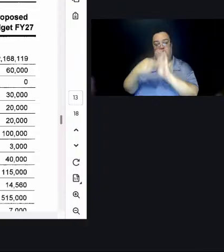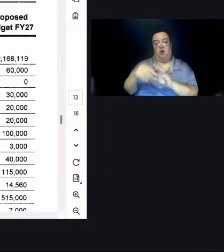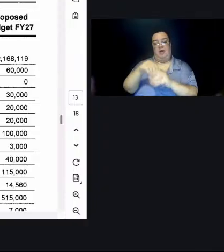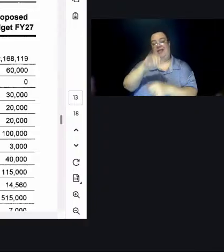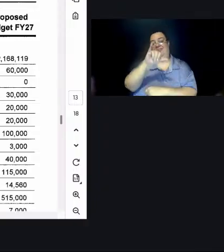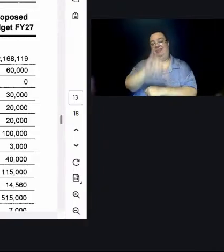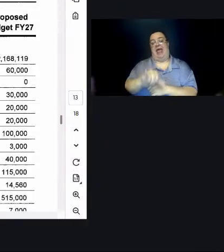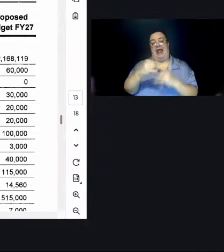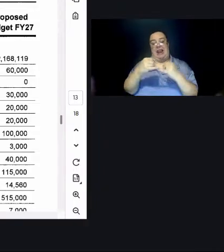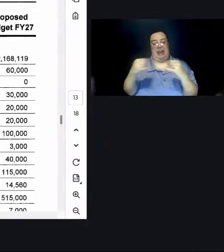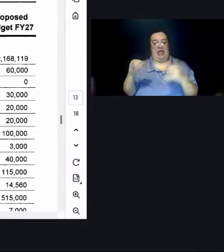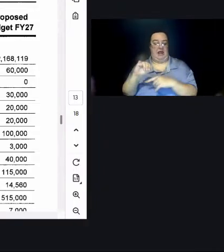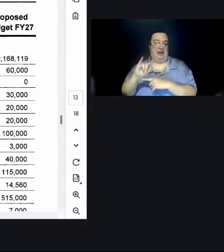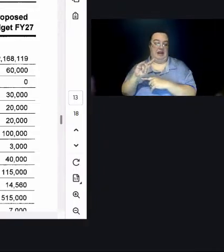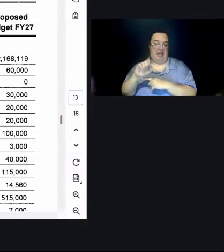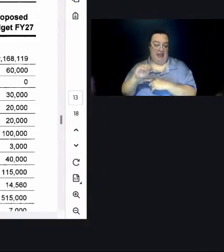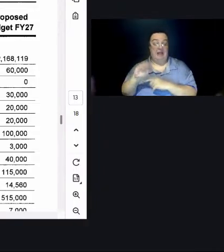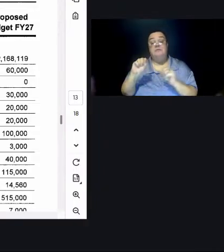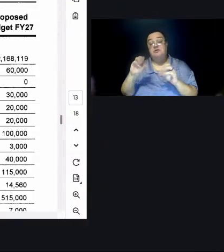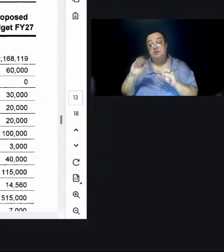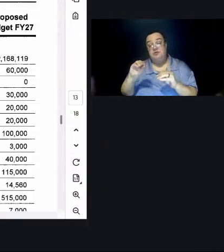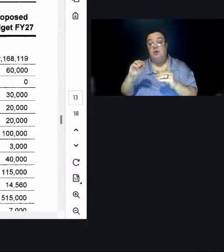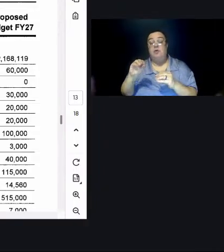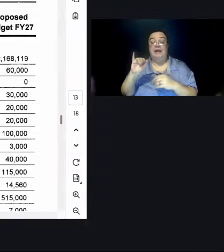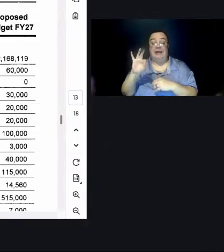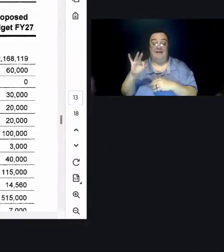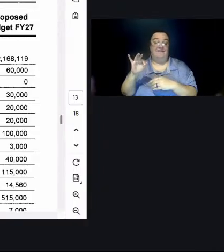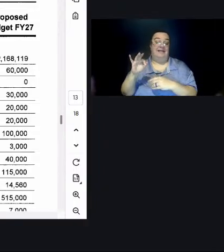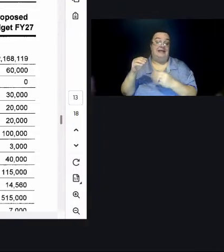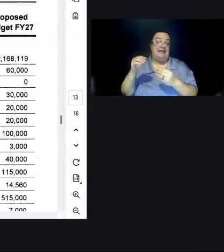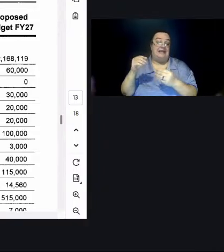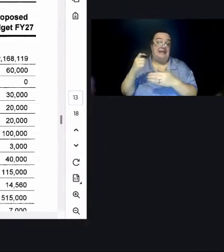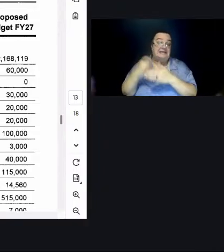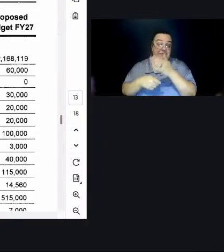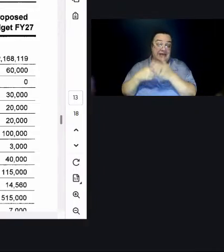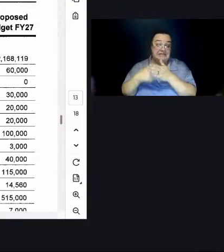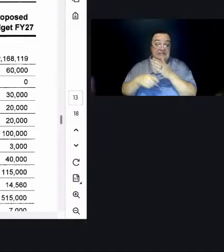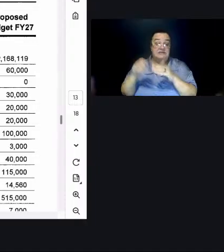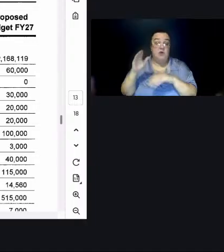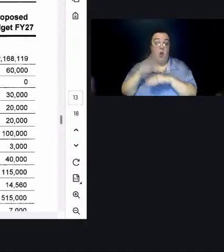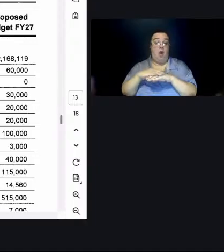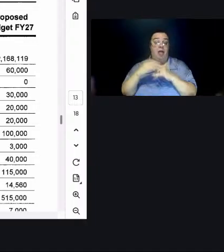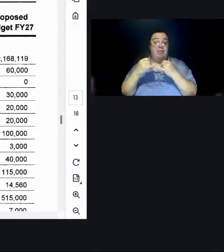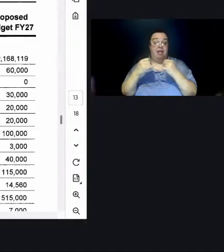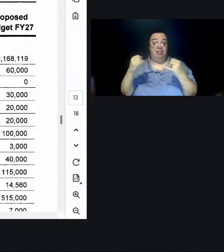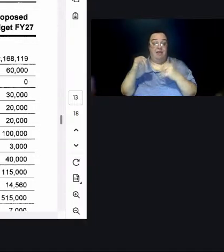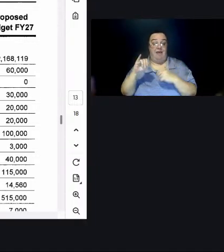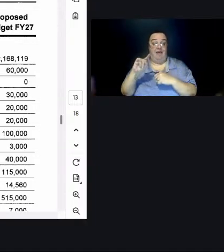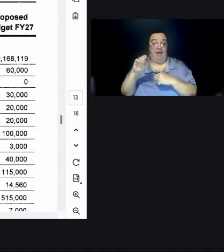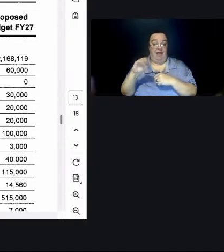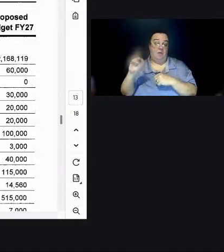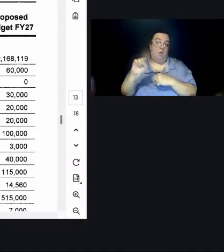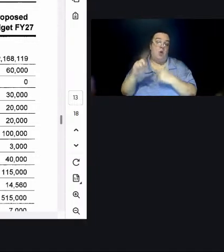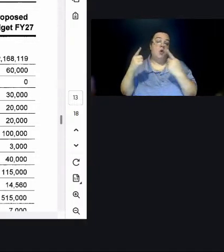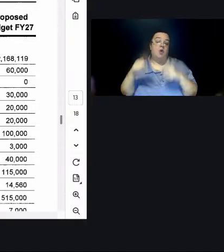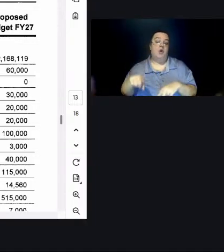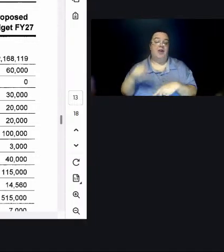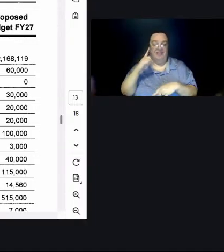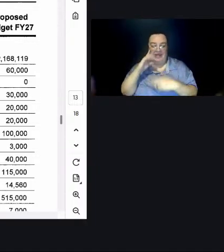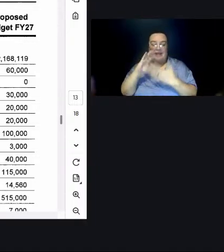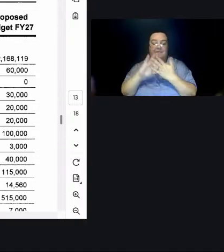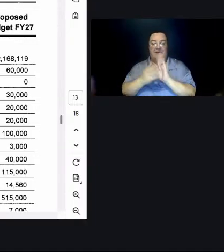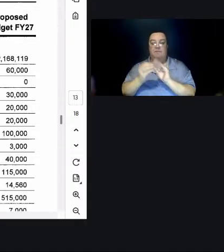particular line item. So if the expenses are put in the line item where they occurred, I think it's more